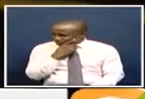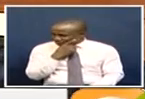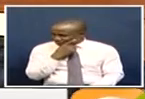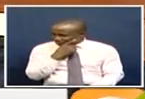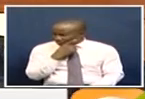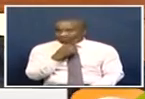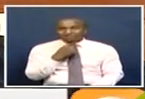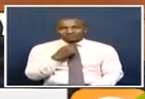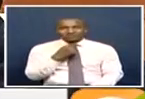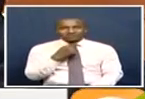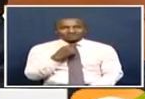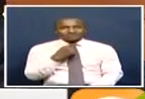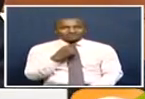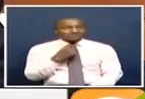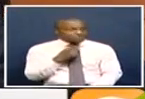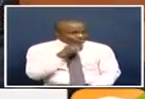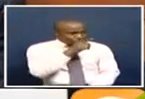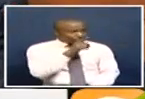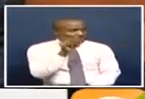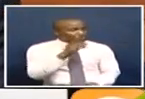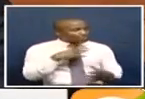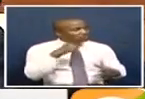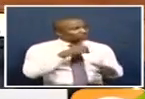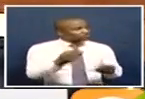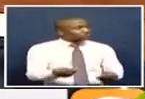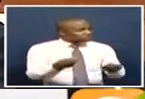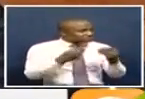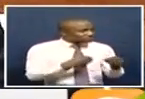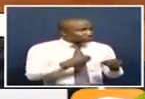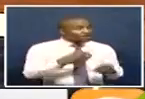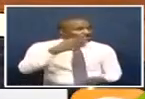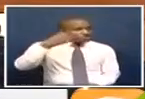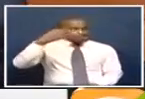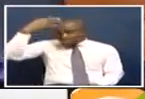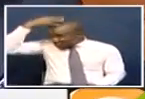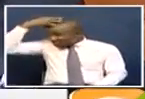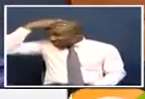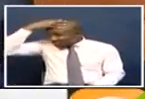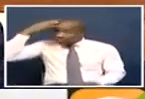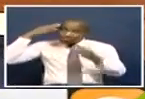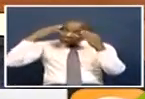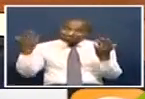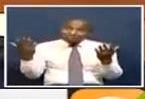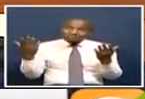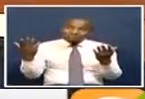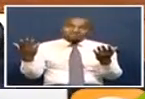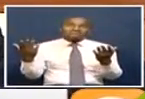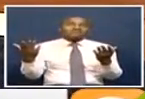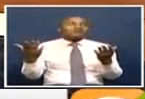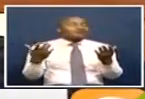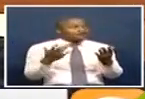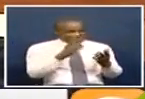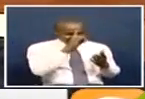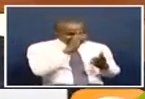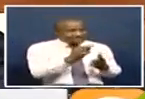should provide a driver, you Nairobians. Is it Miguna Miguna? I don't know. But amongst these people, look for a serious